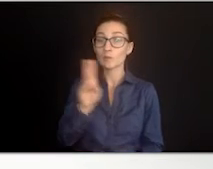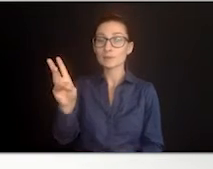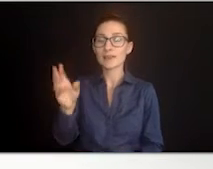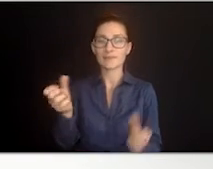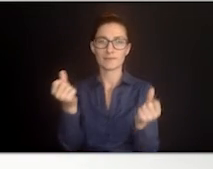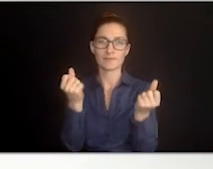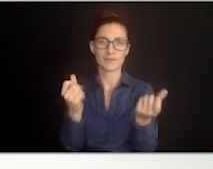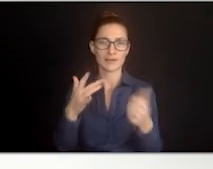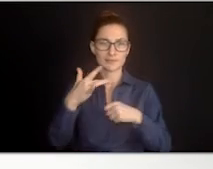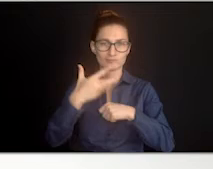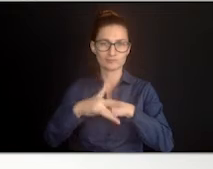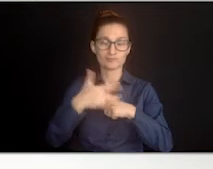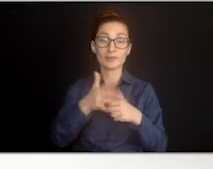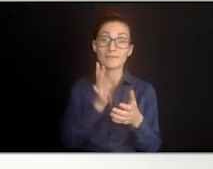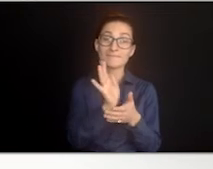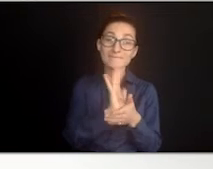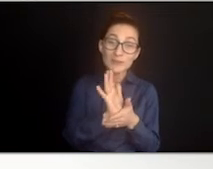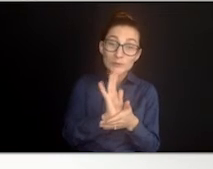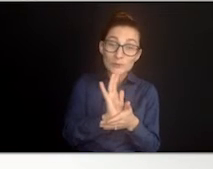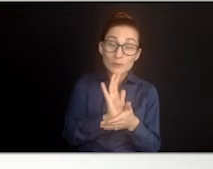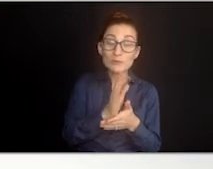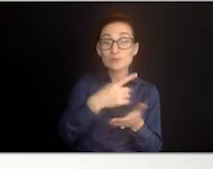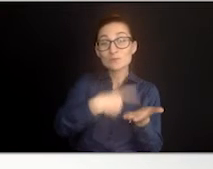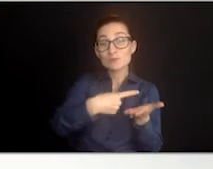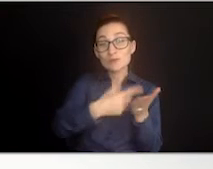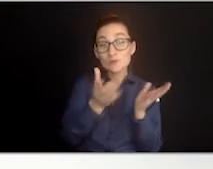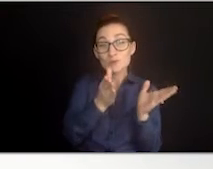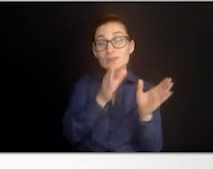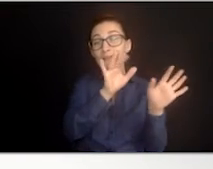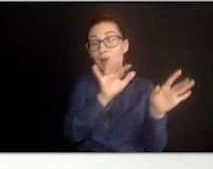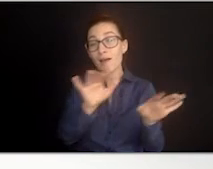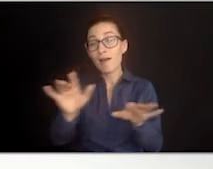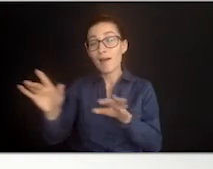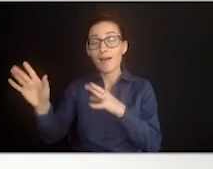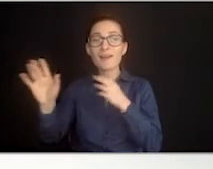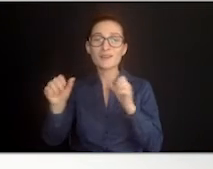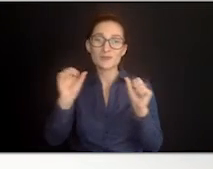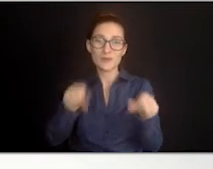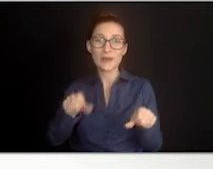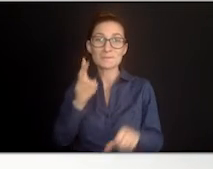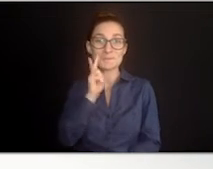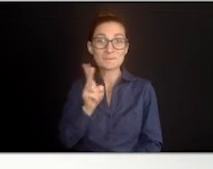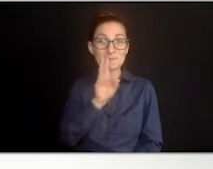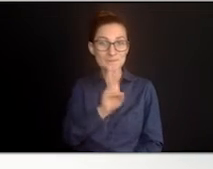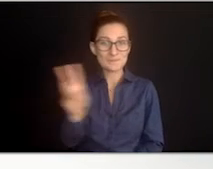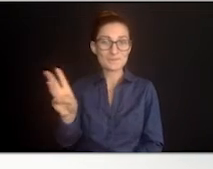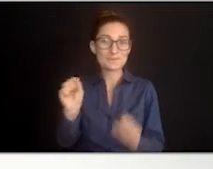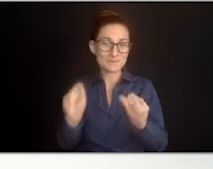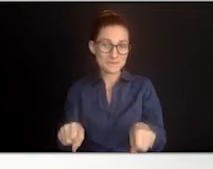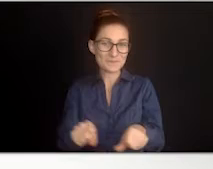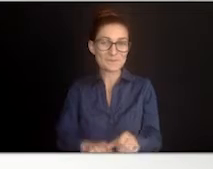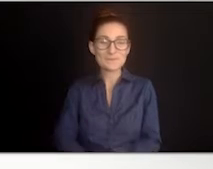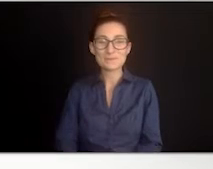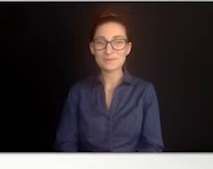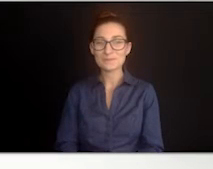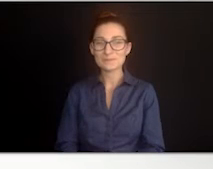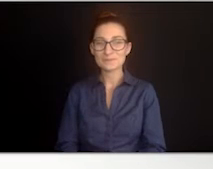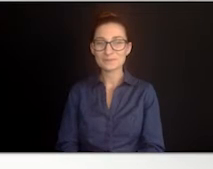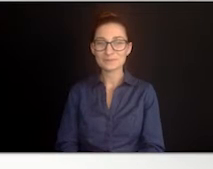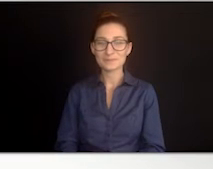to look at as well, some little videos talking about services. So feel free to check us out on the web.